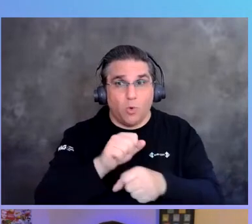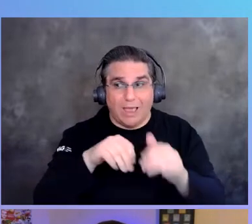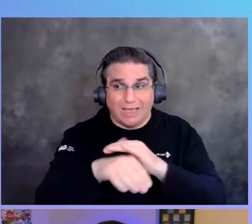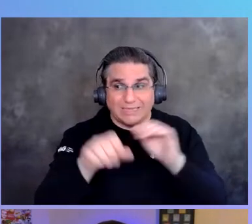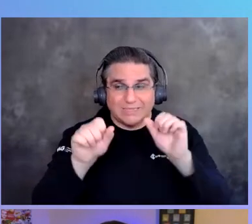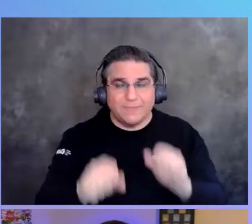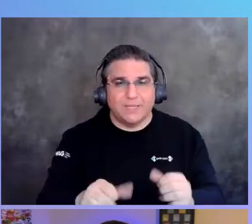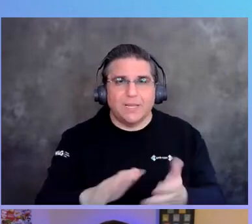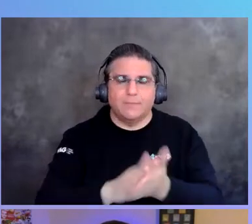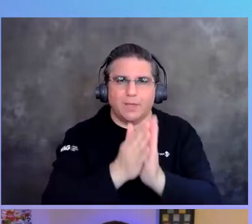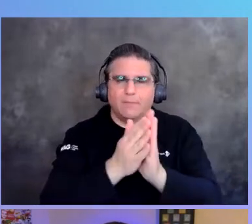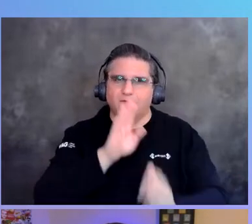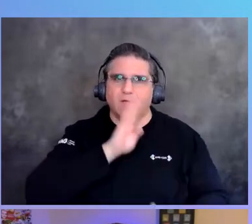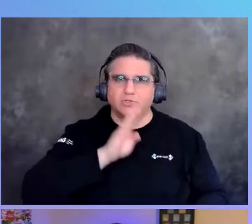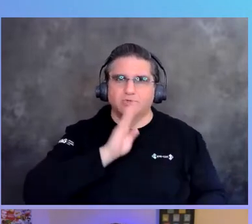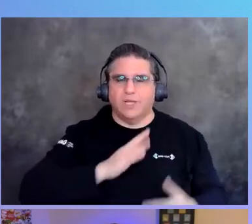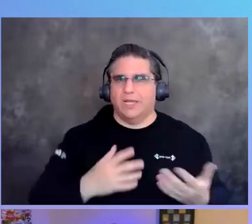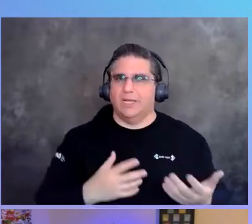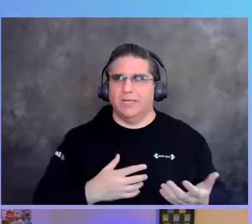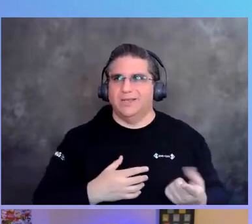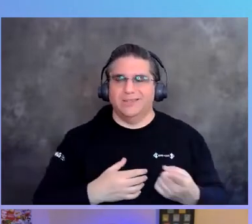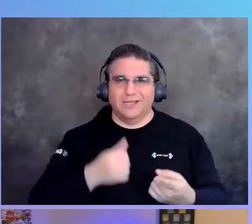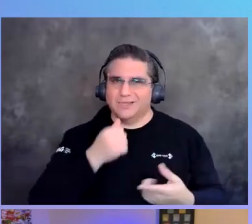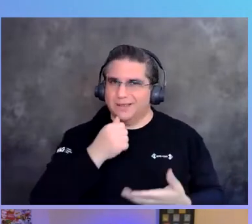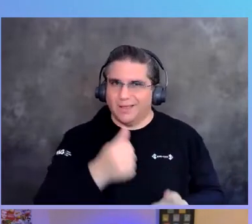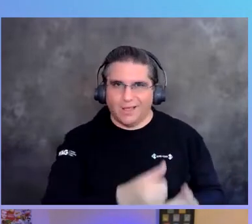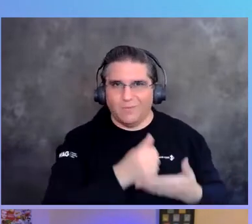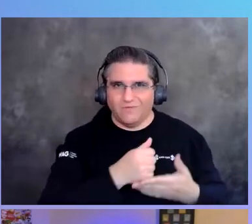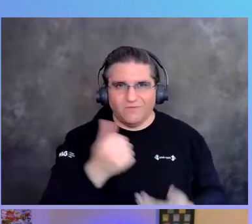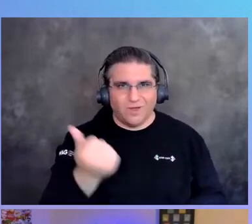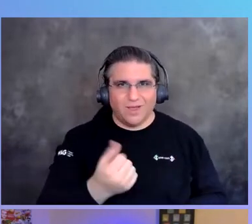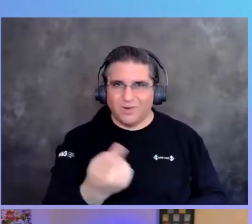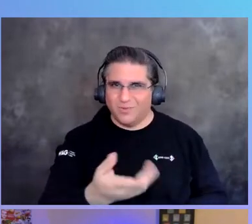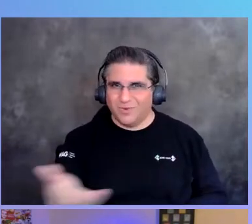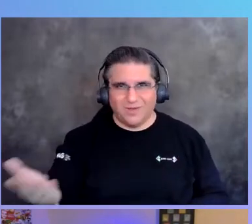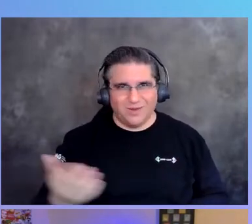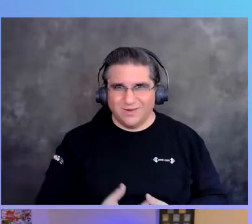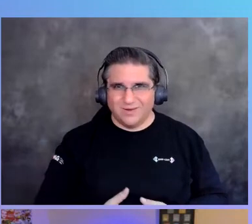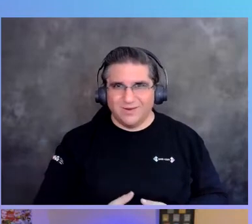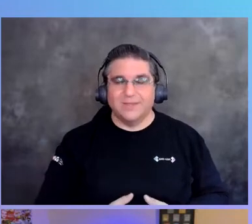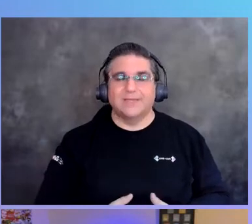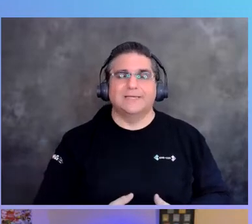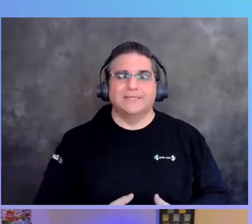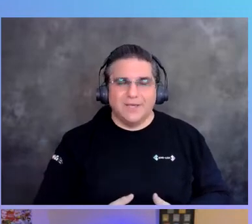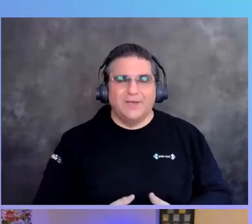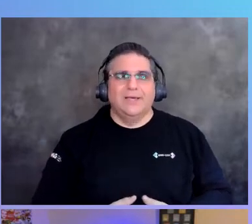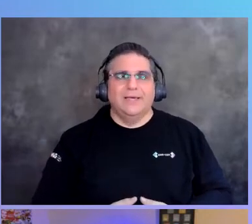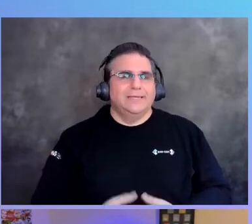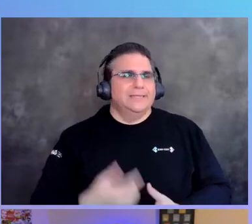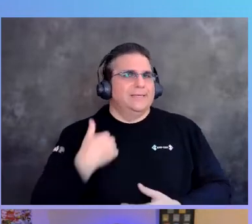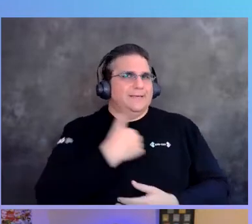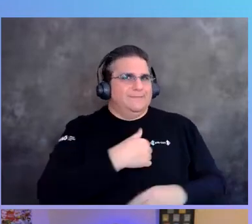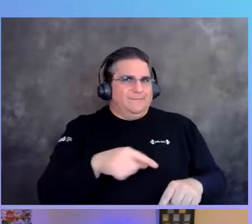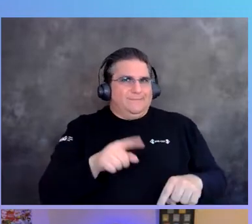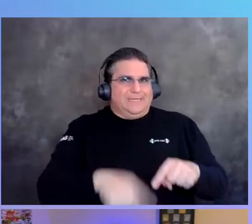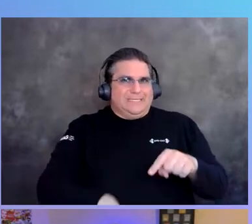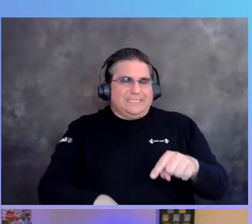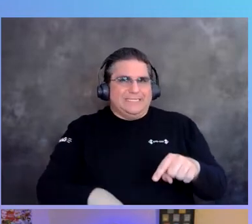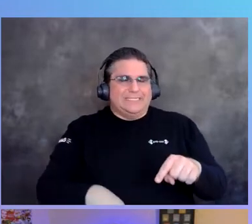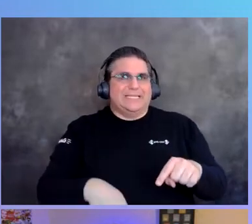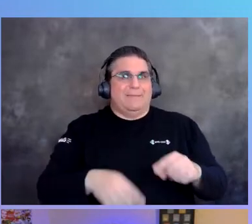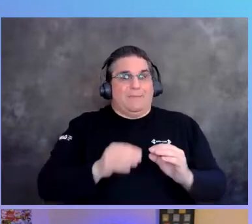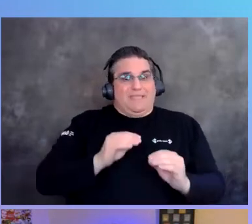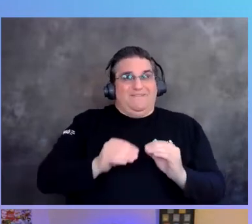accessibility, which is not a beneficial situation for anyone involved. So since we can't necessarily address the root